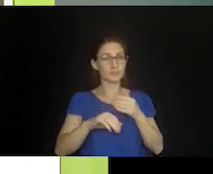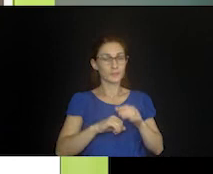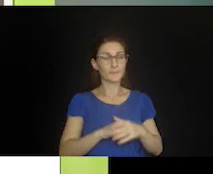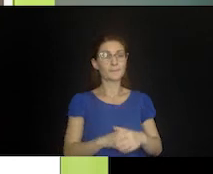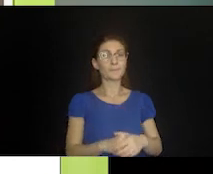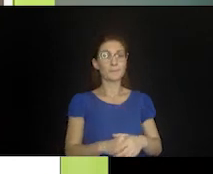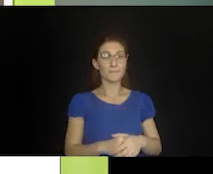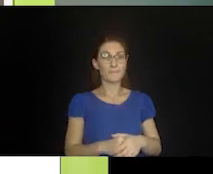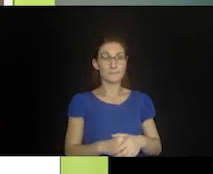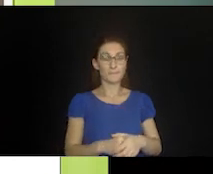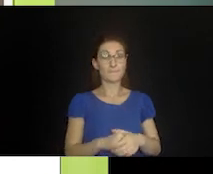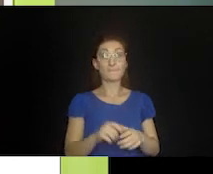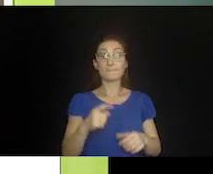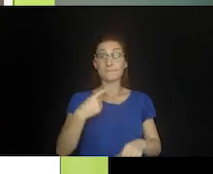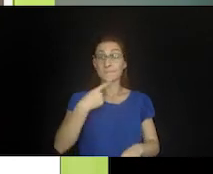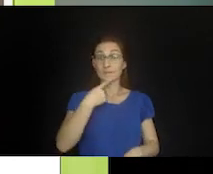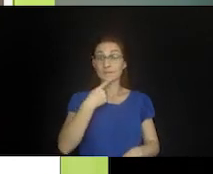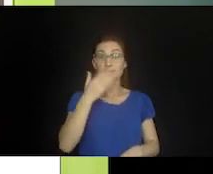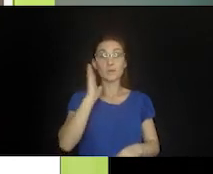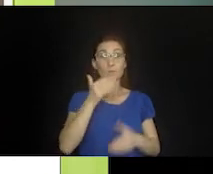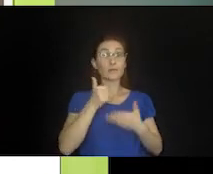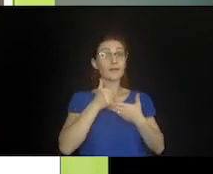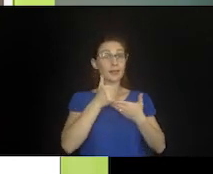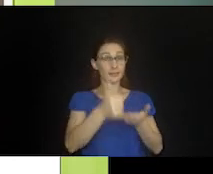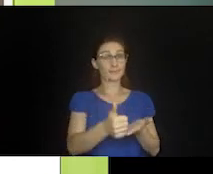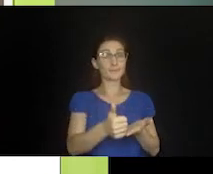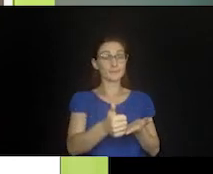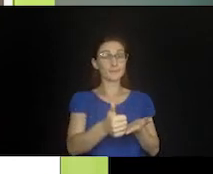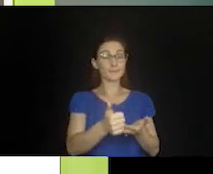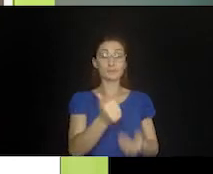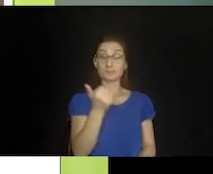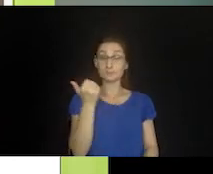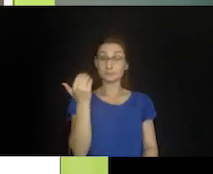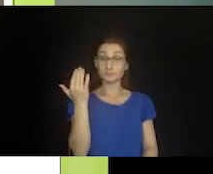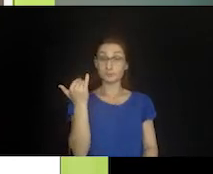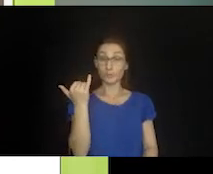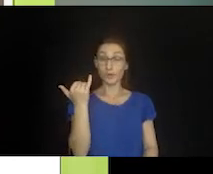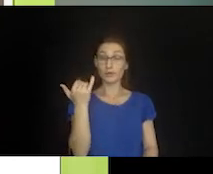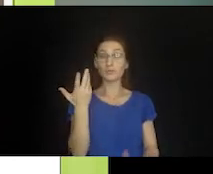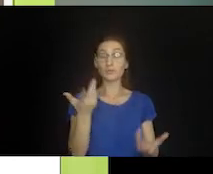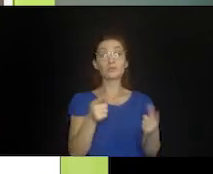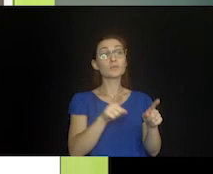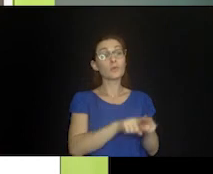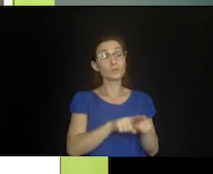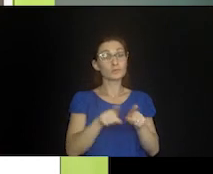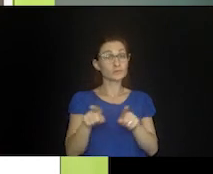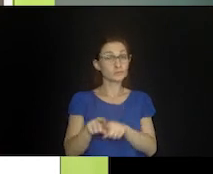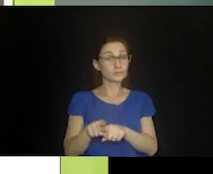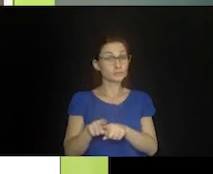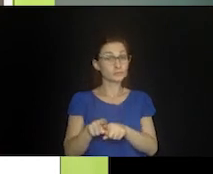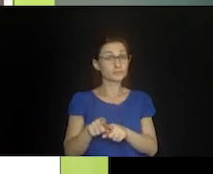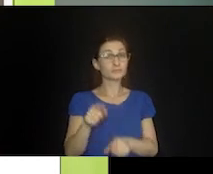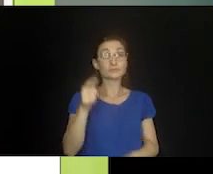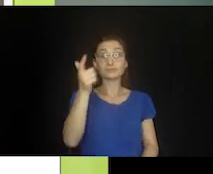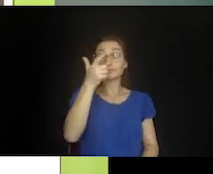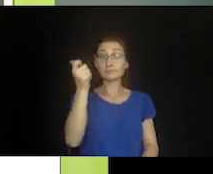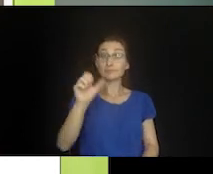and he did say that he was gonna help us, because